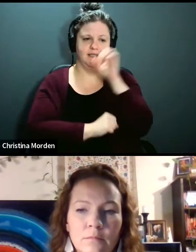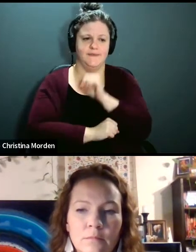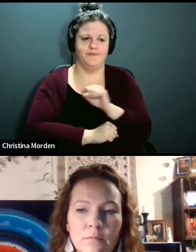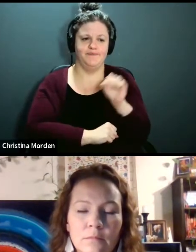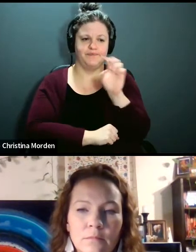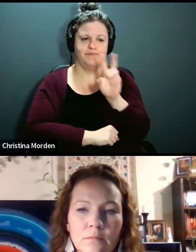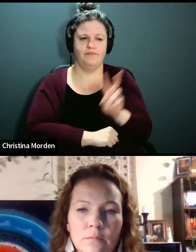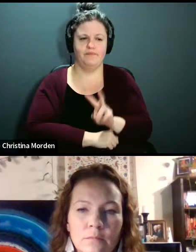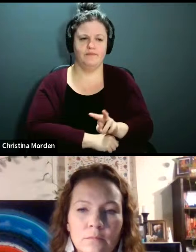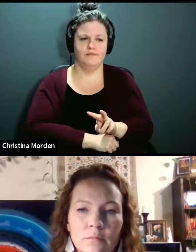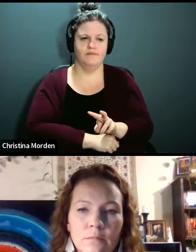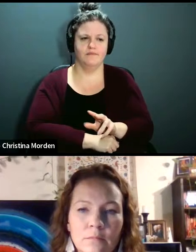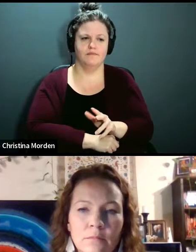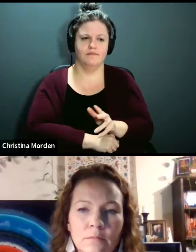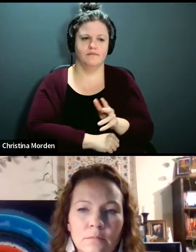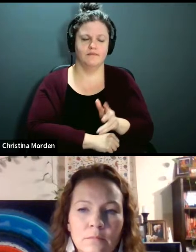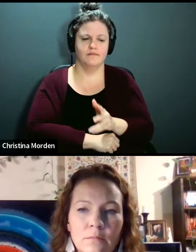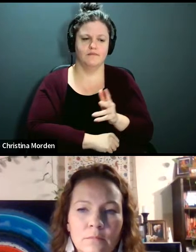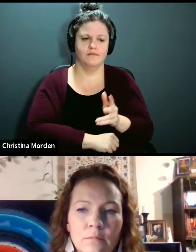um